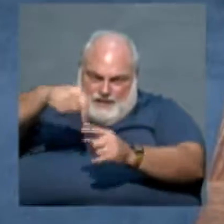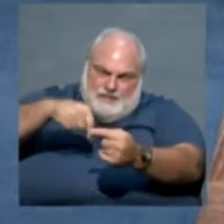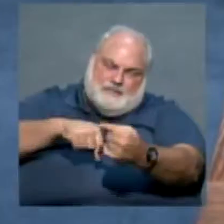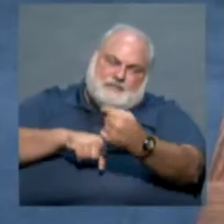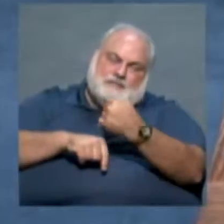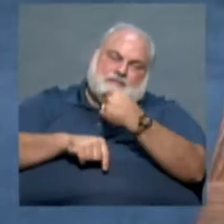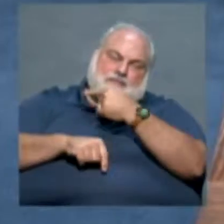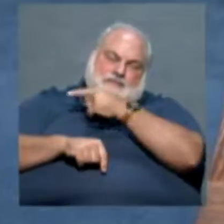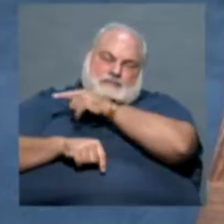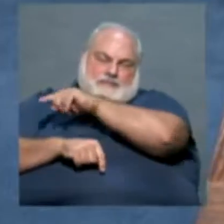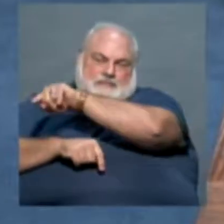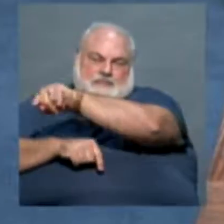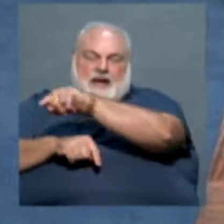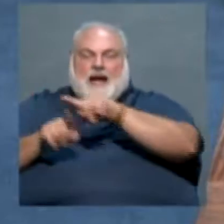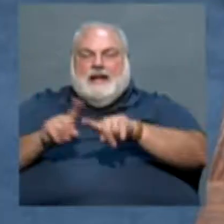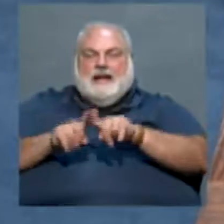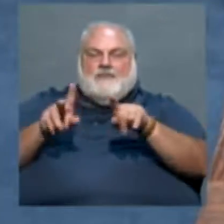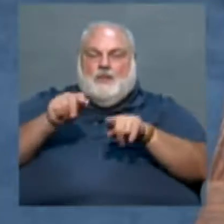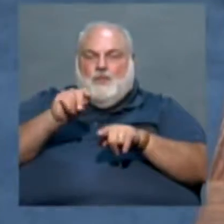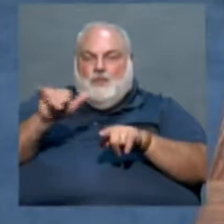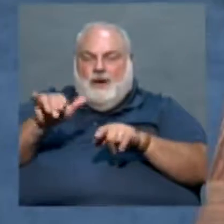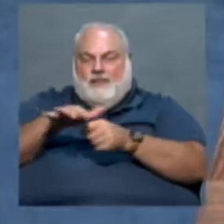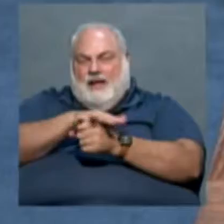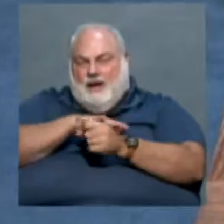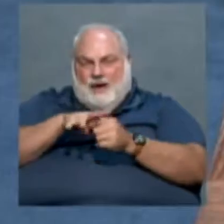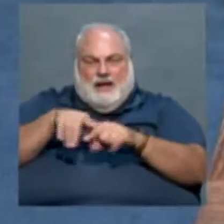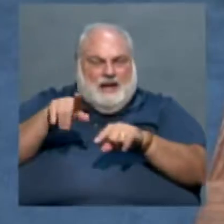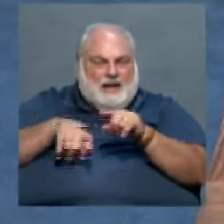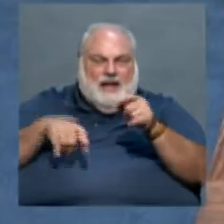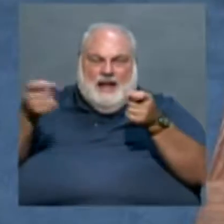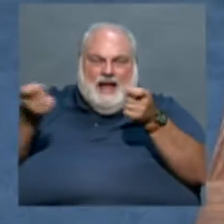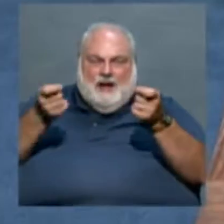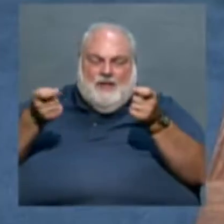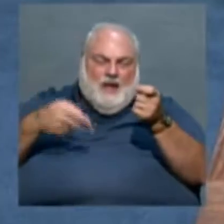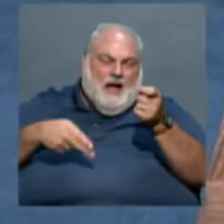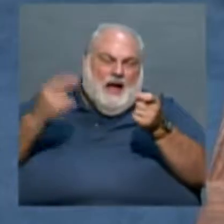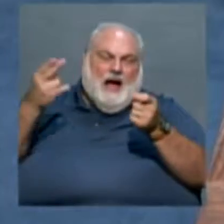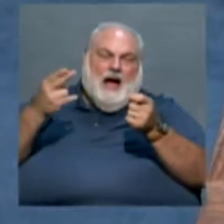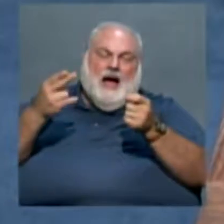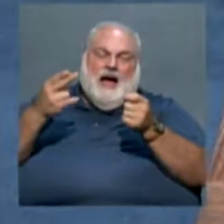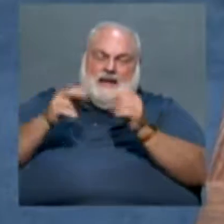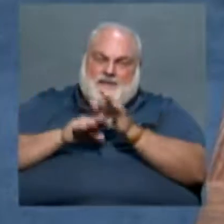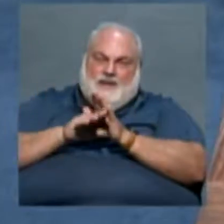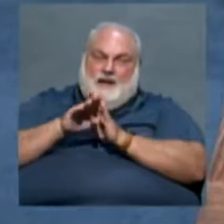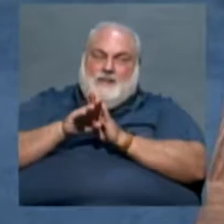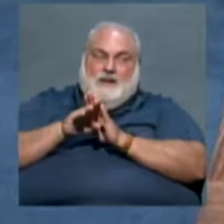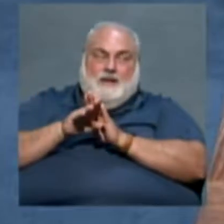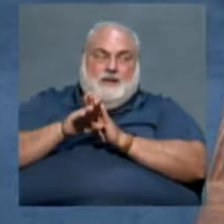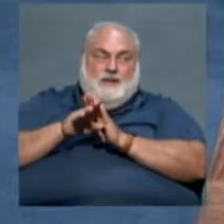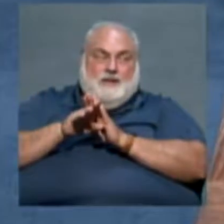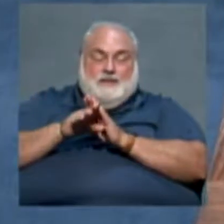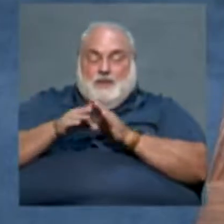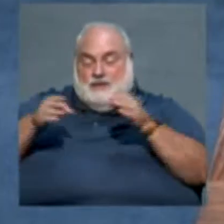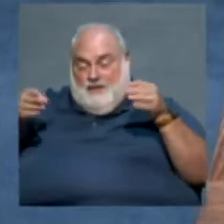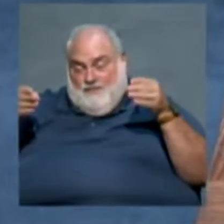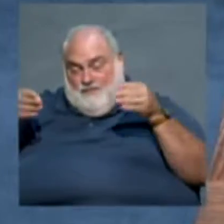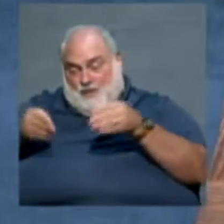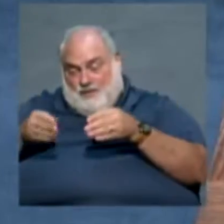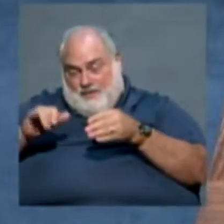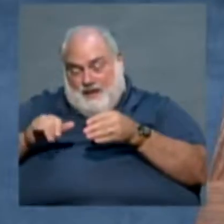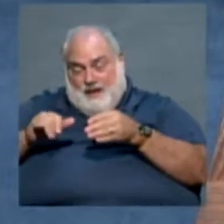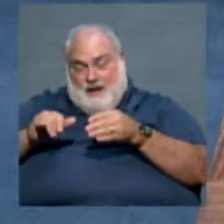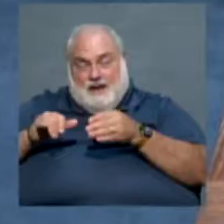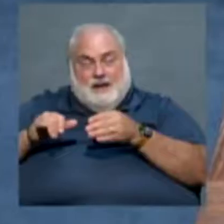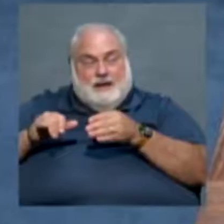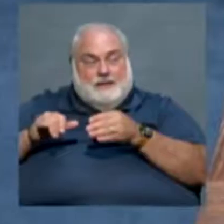completely around. Our area can't handle this higher density development. So instead of just focusing on that, I